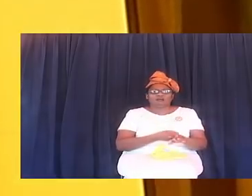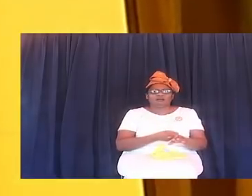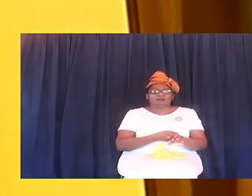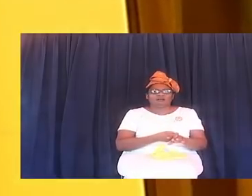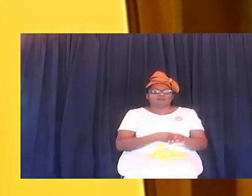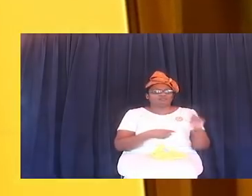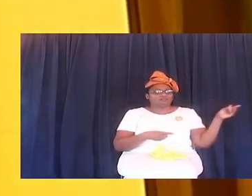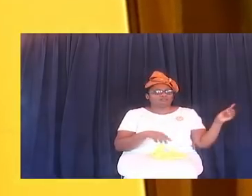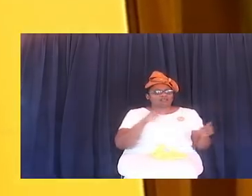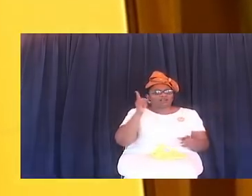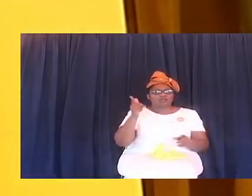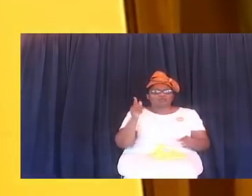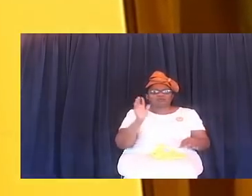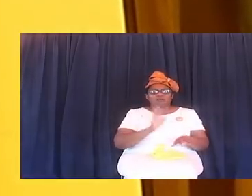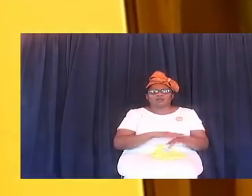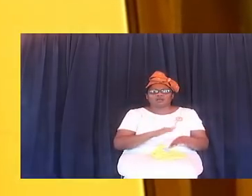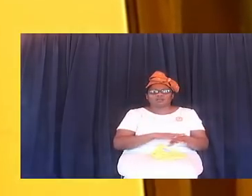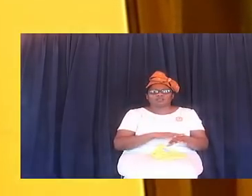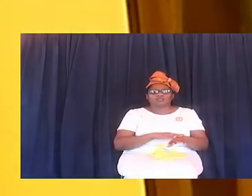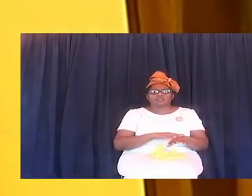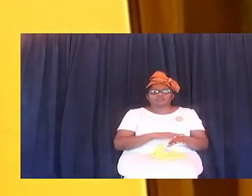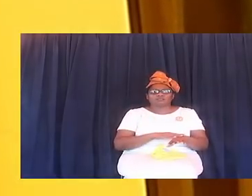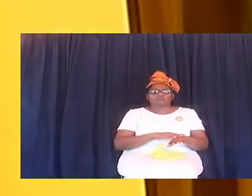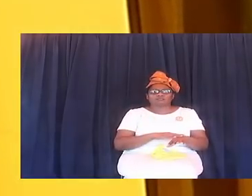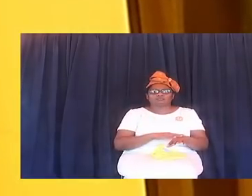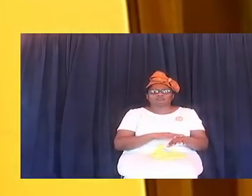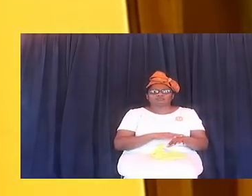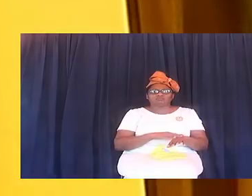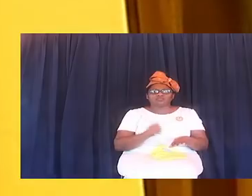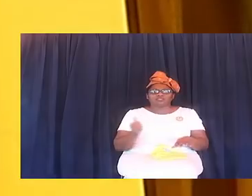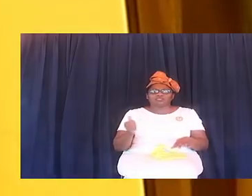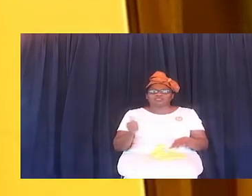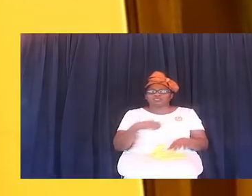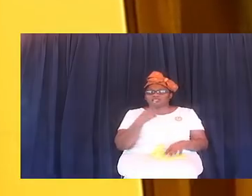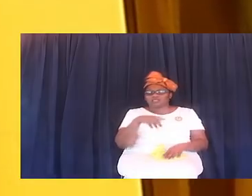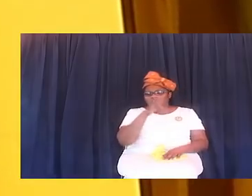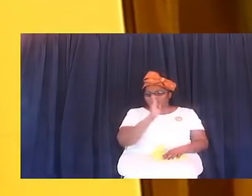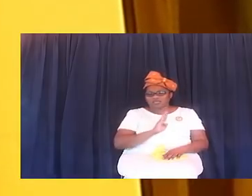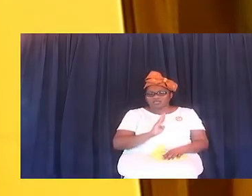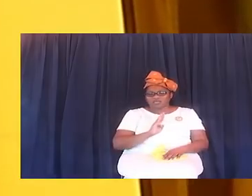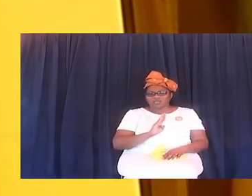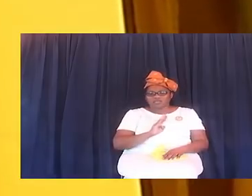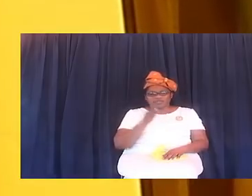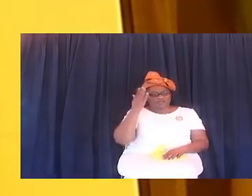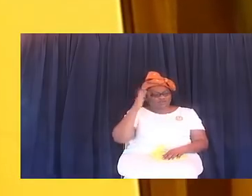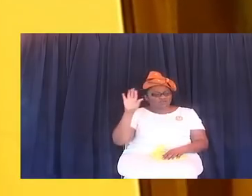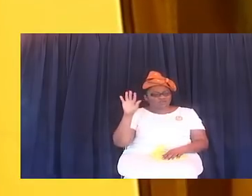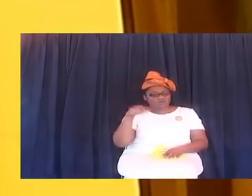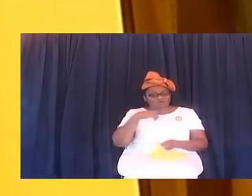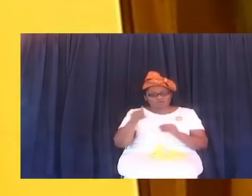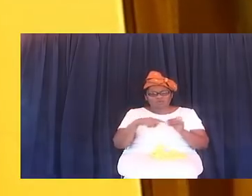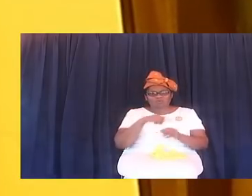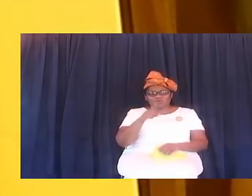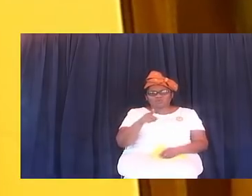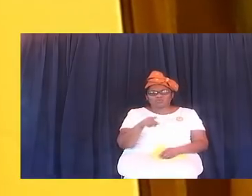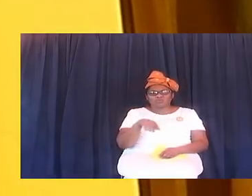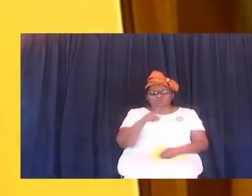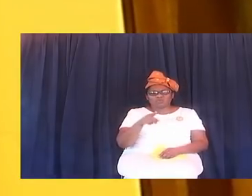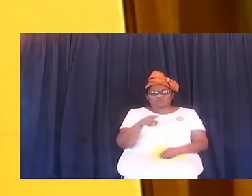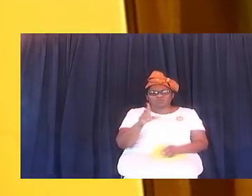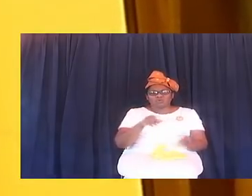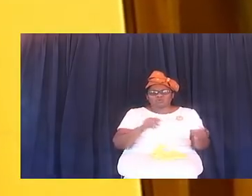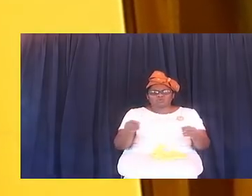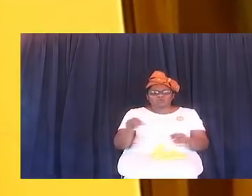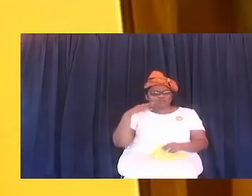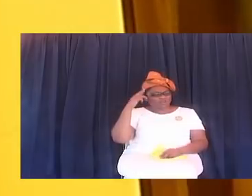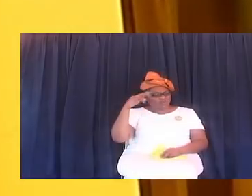fact, and I say, God, you know, I don't know about you, but if you don't realize, since last year, the end